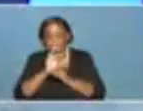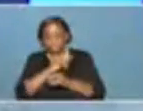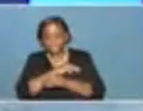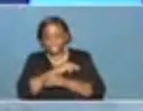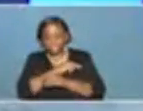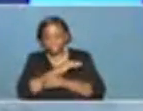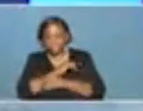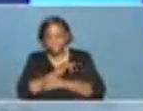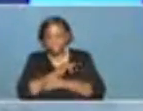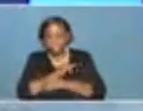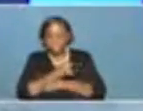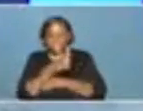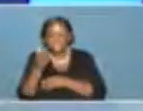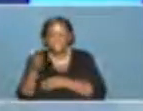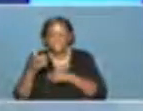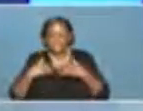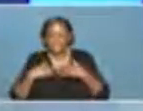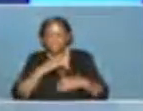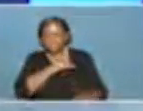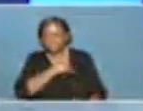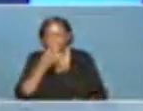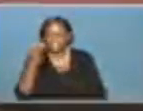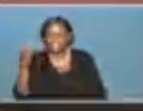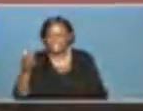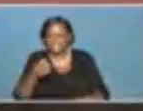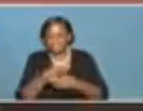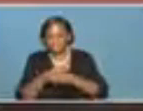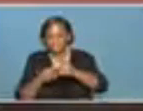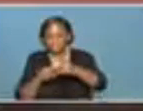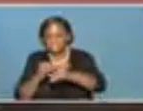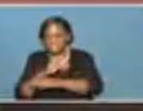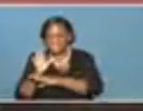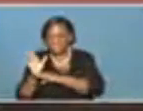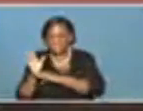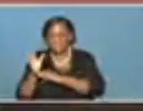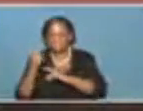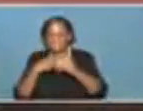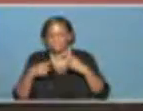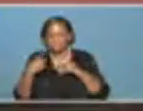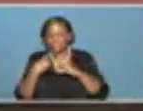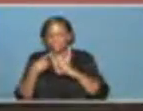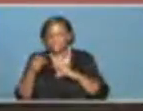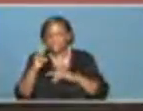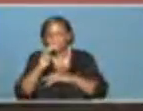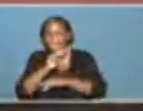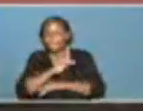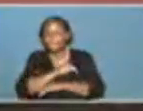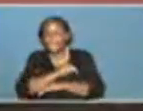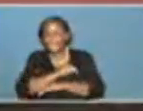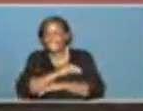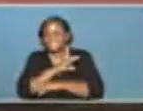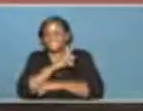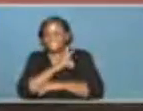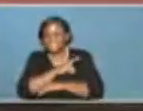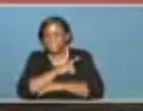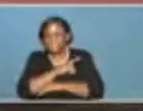joins us once again live with more. And a good evening, Bahamas. We're coming to you live from the Miles Monroe Diplomat Center